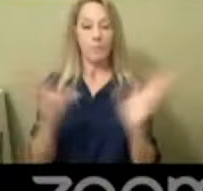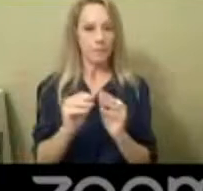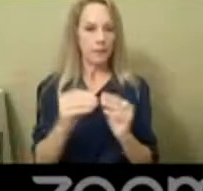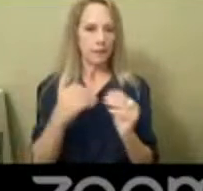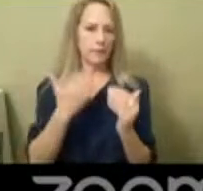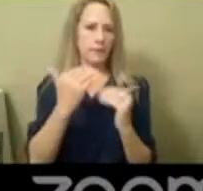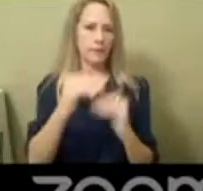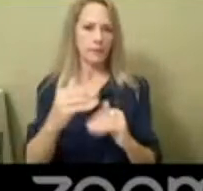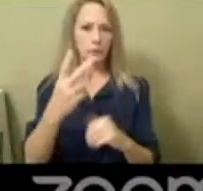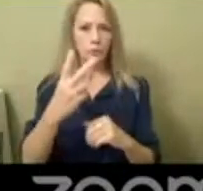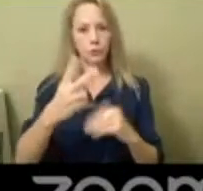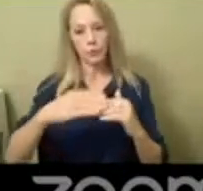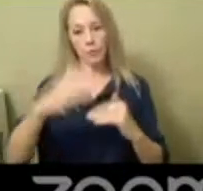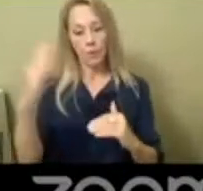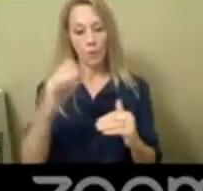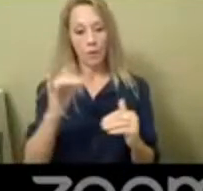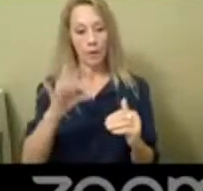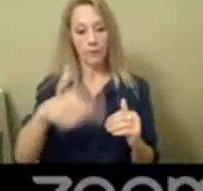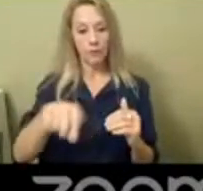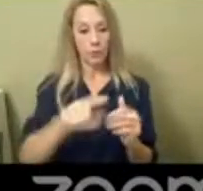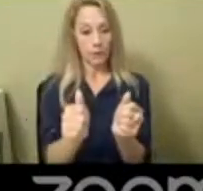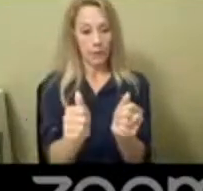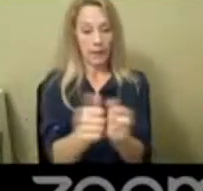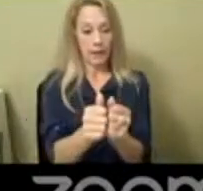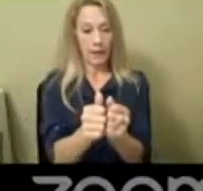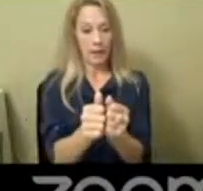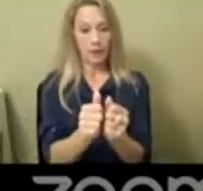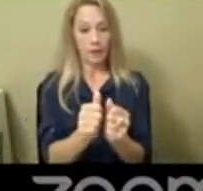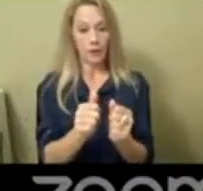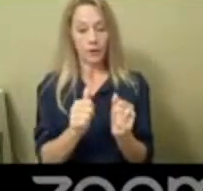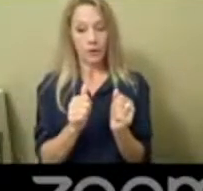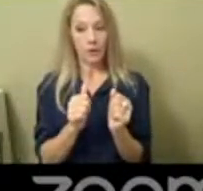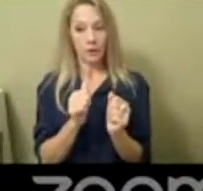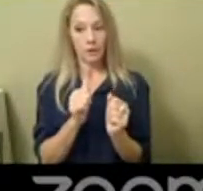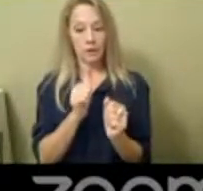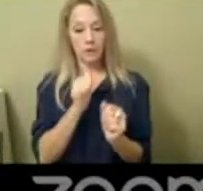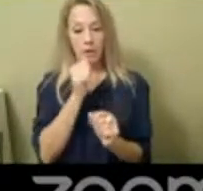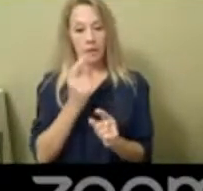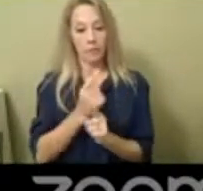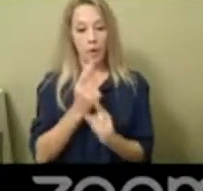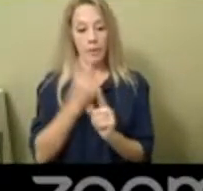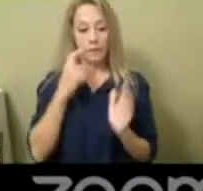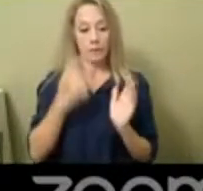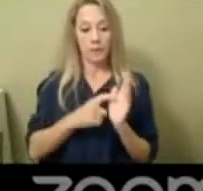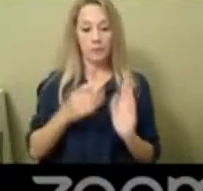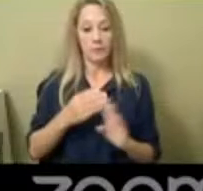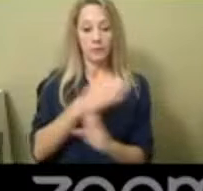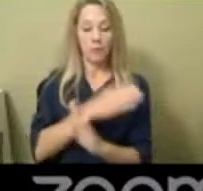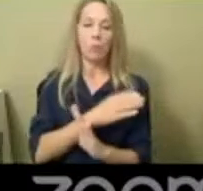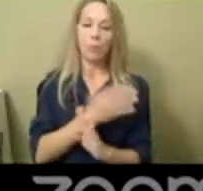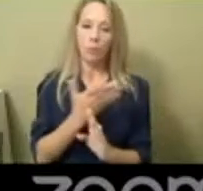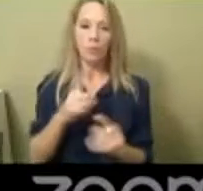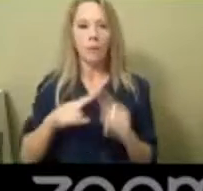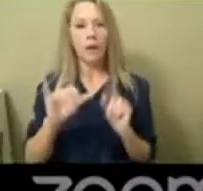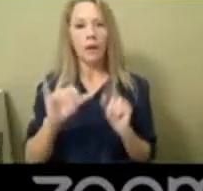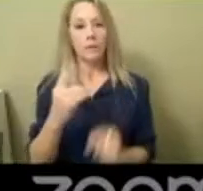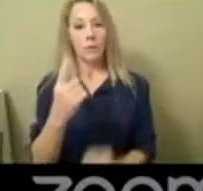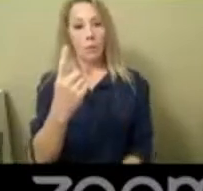2 or more of you do something together that isn't properly noticed. But as long as any one